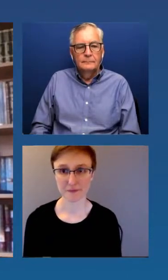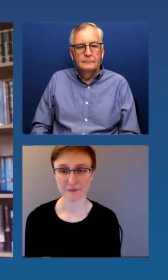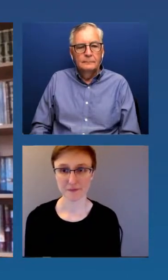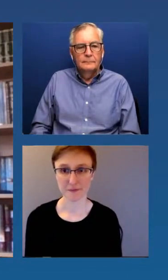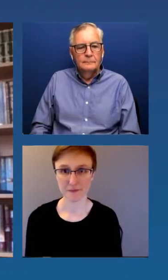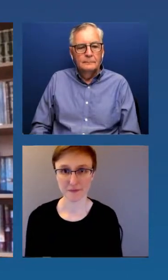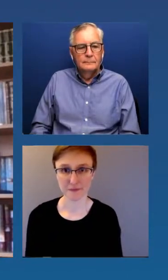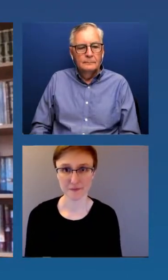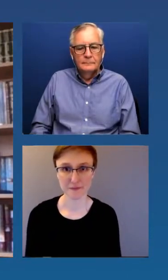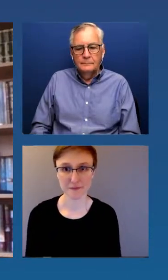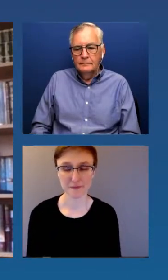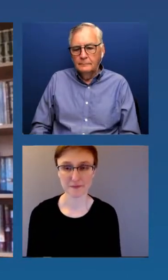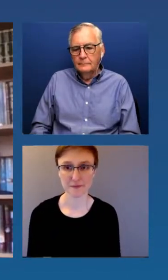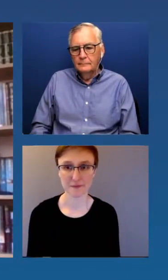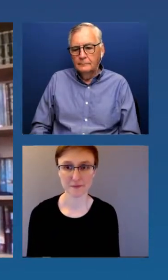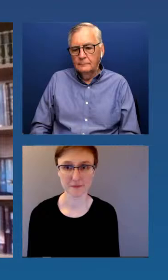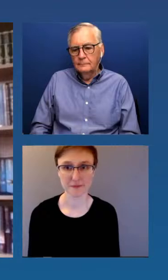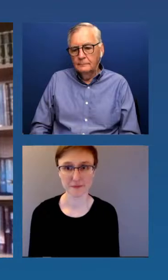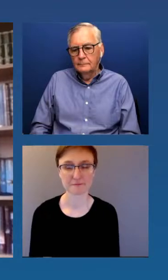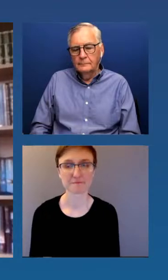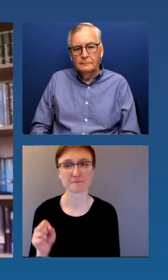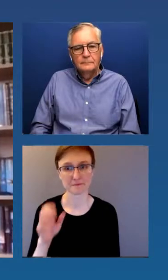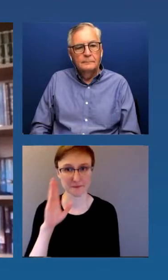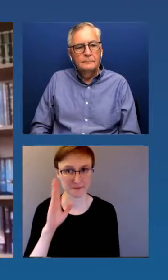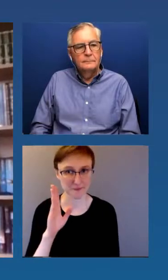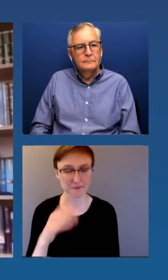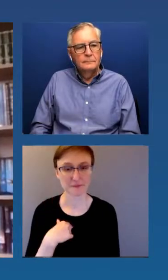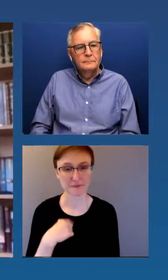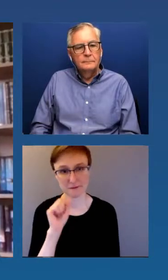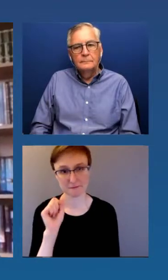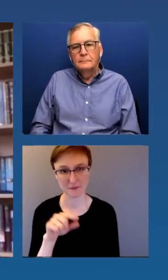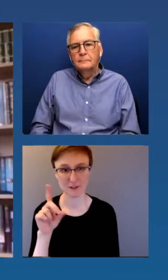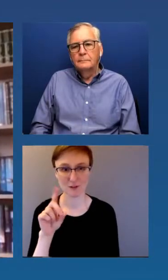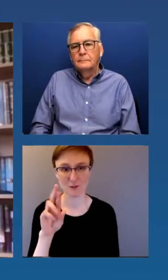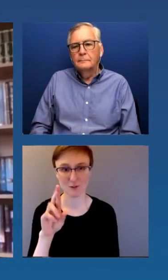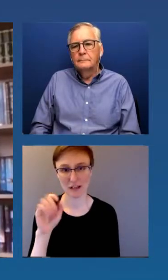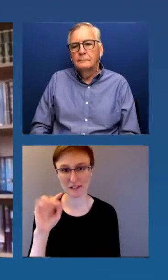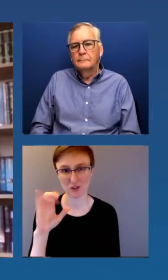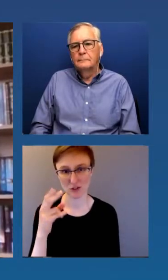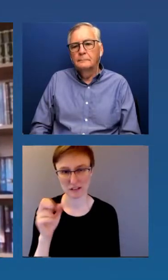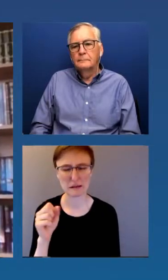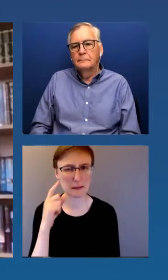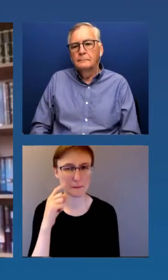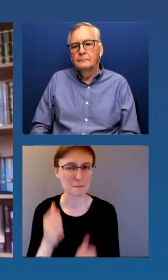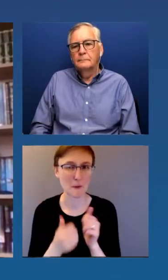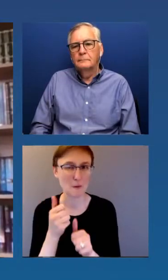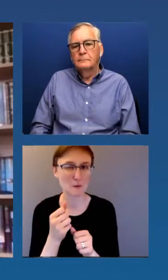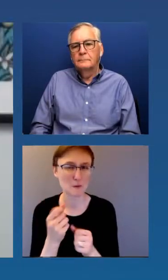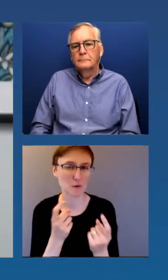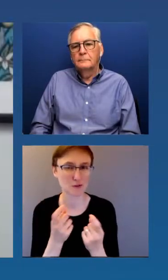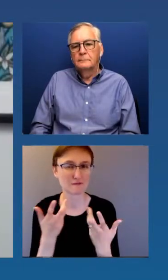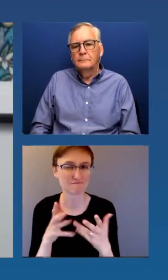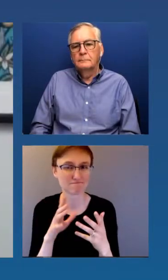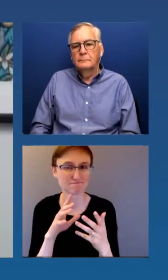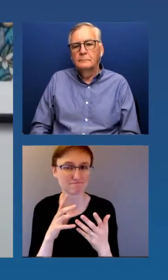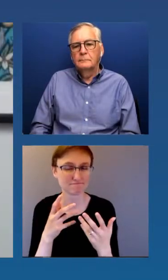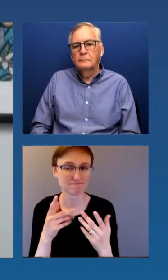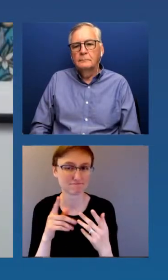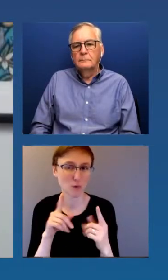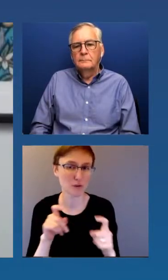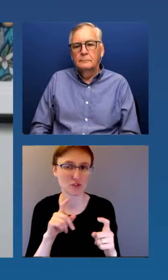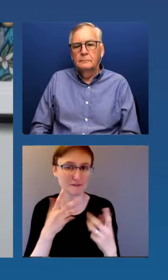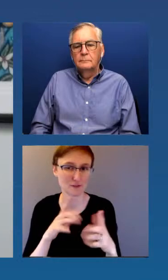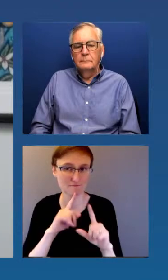Yes, hello. My question is for Dr. Etches. Most of my questions were answered, but I will ask you this. I understand